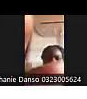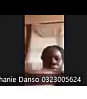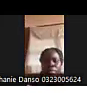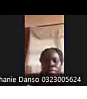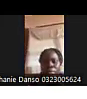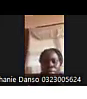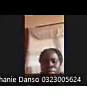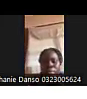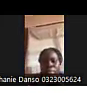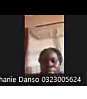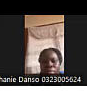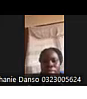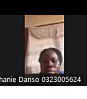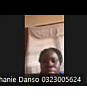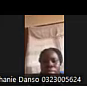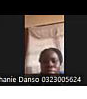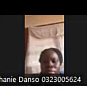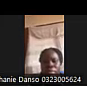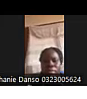Priscilla, nice. Spell Dev.